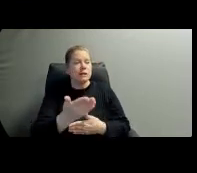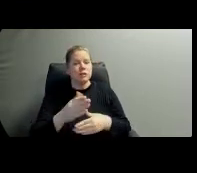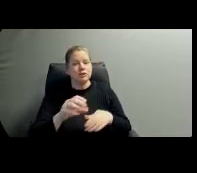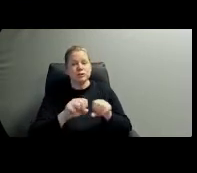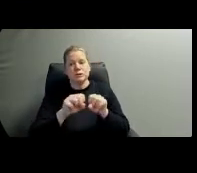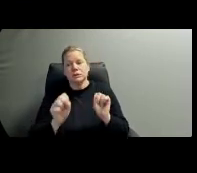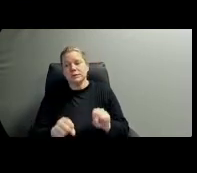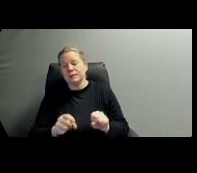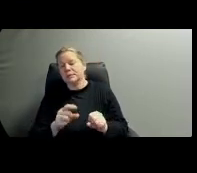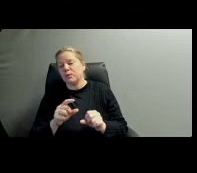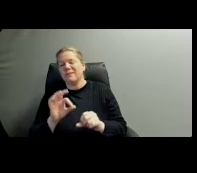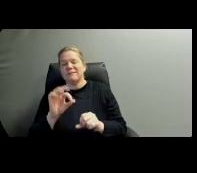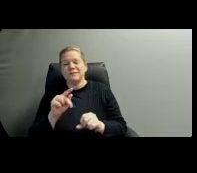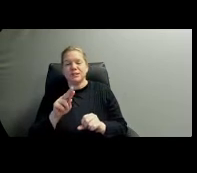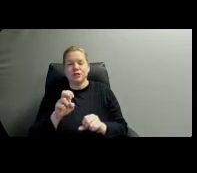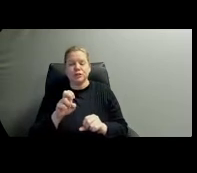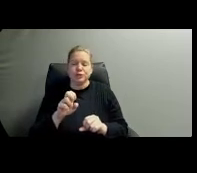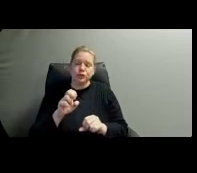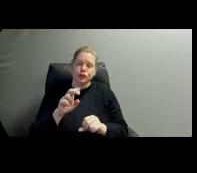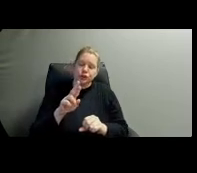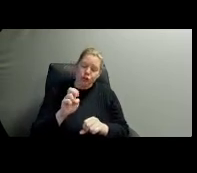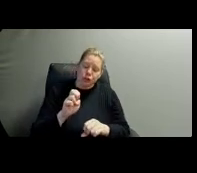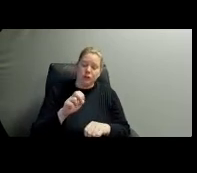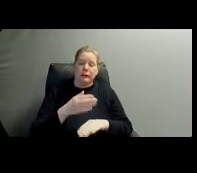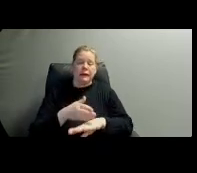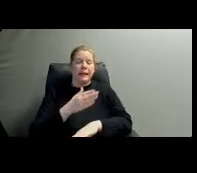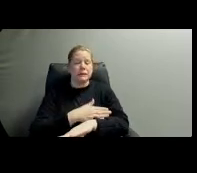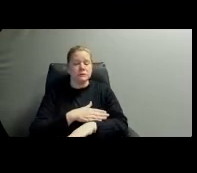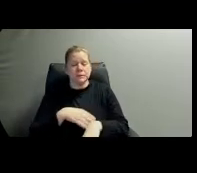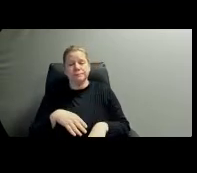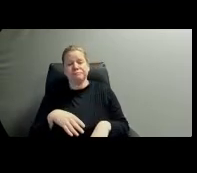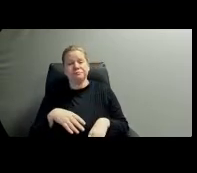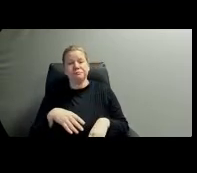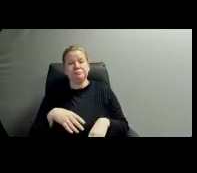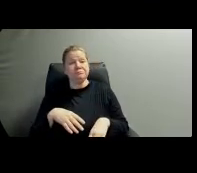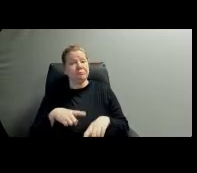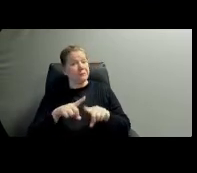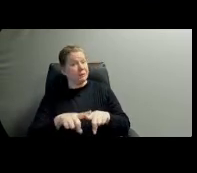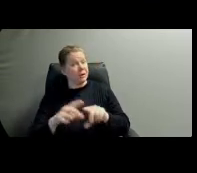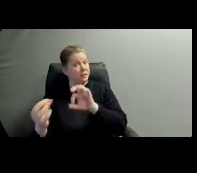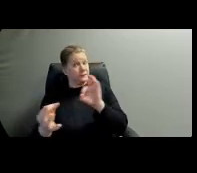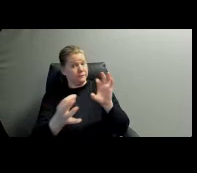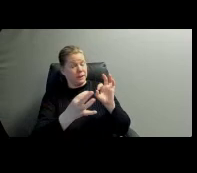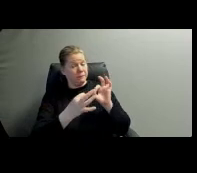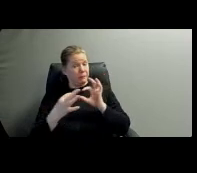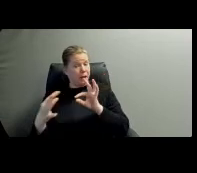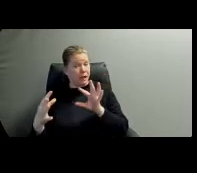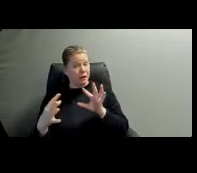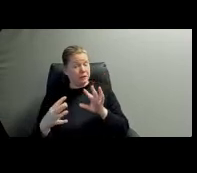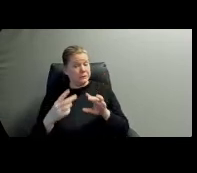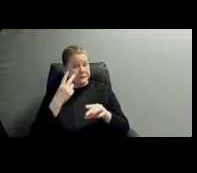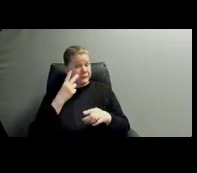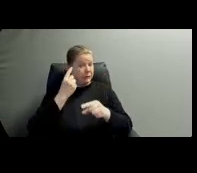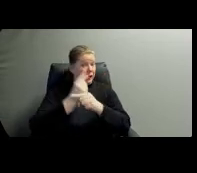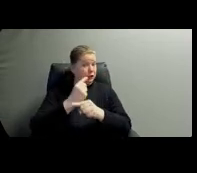feature enhancement, etc., on these devices. And based on the feedback that we get, or like the accuracy measure or